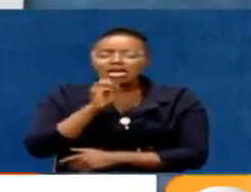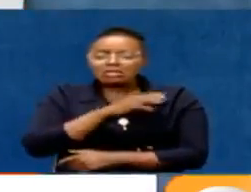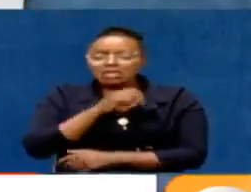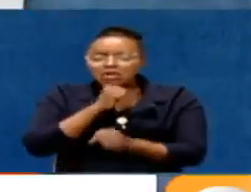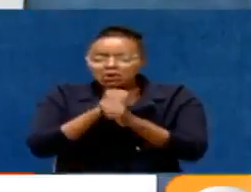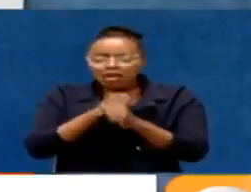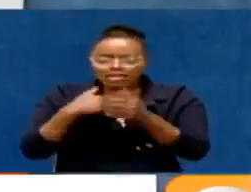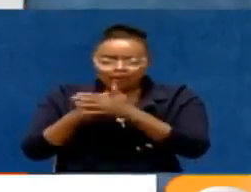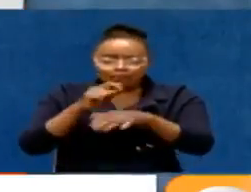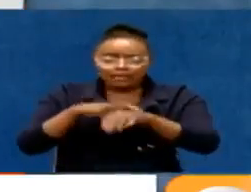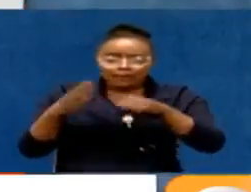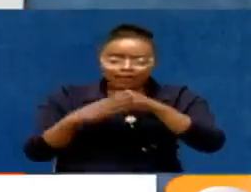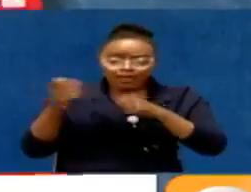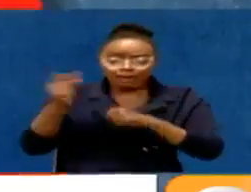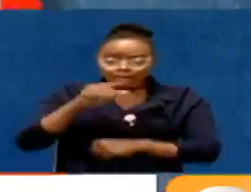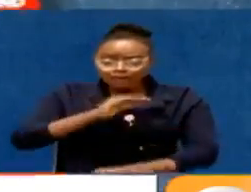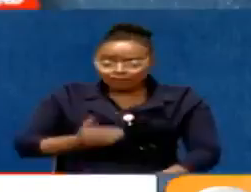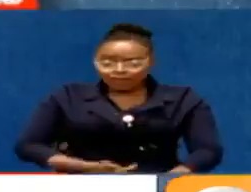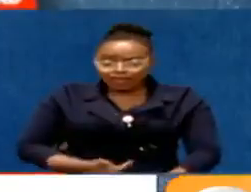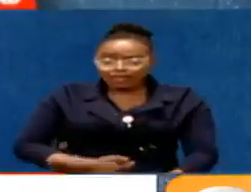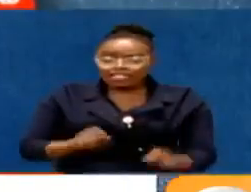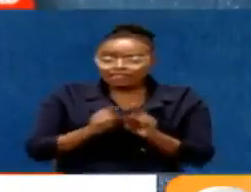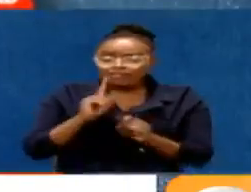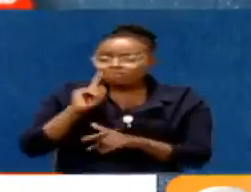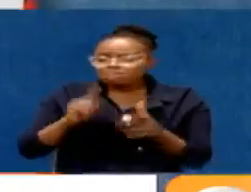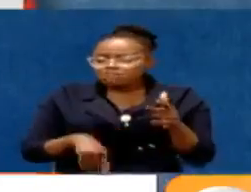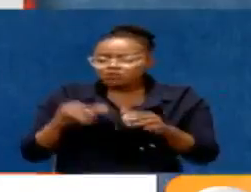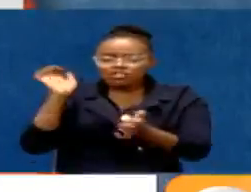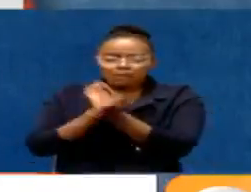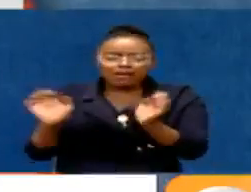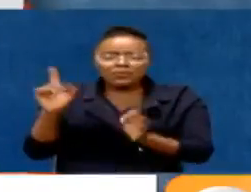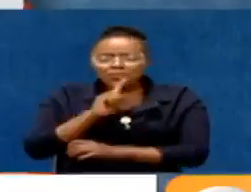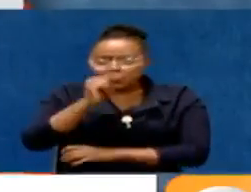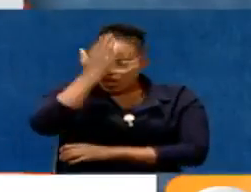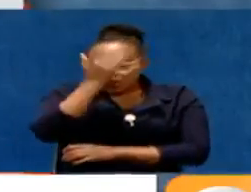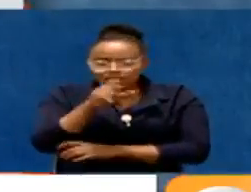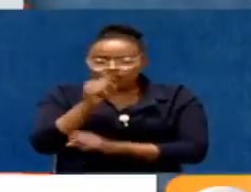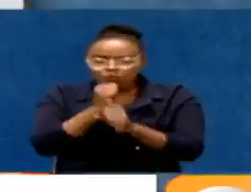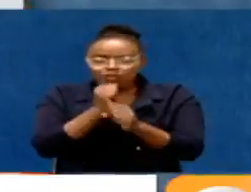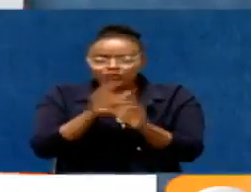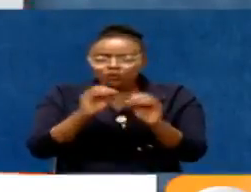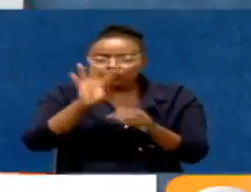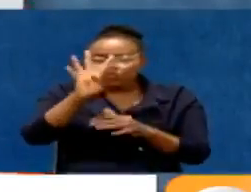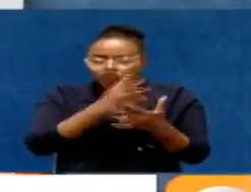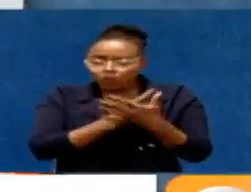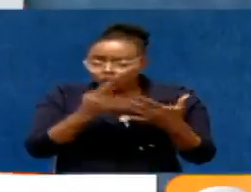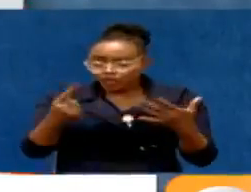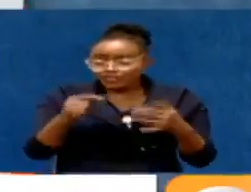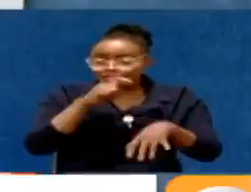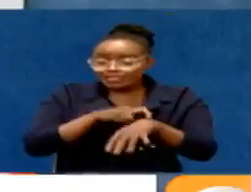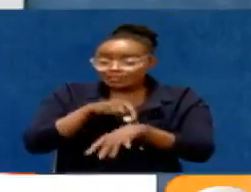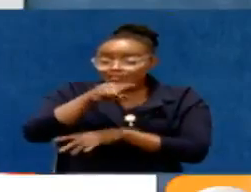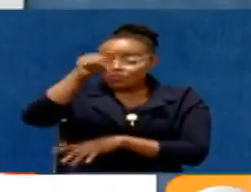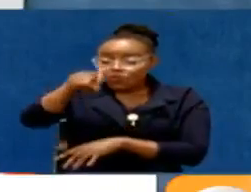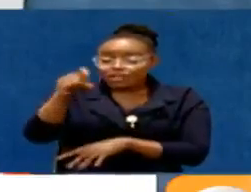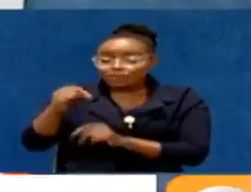to work until she was 9 months pregnant. She alleges she was wrongfully punished for being away from work for 4 weeks, during which she